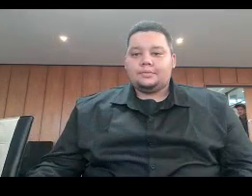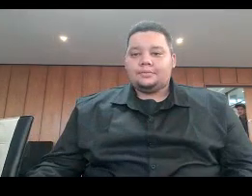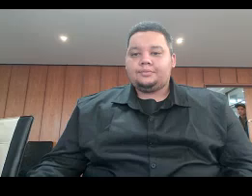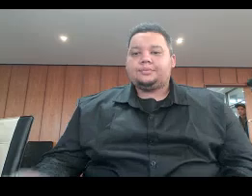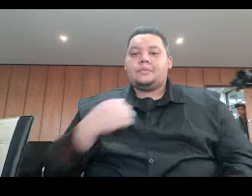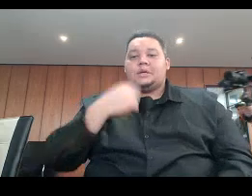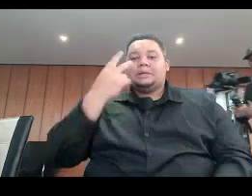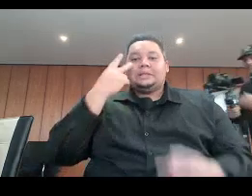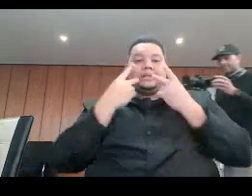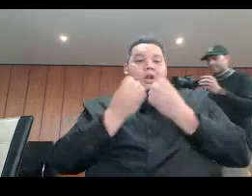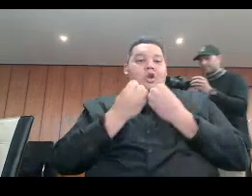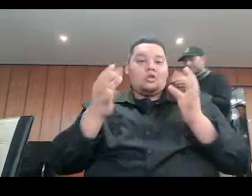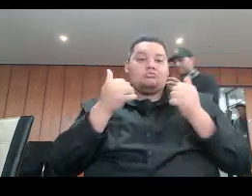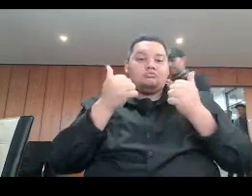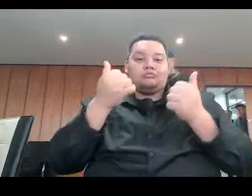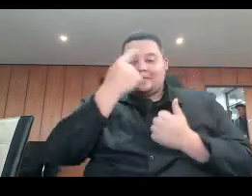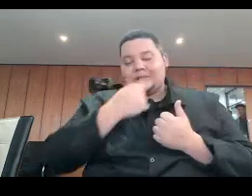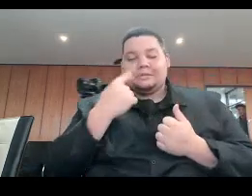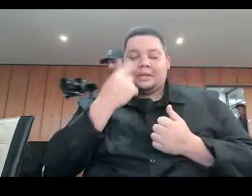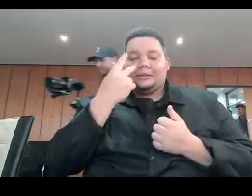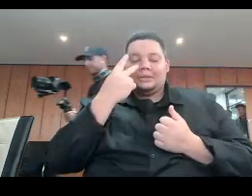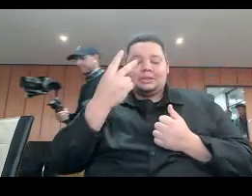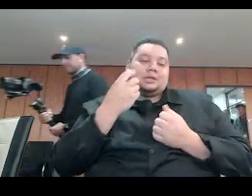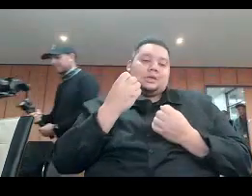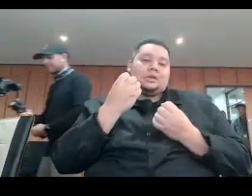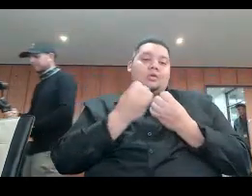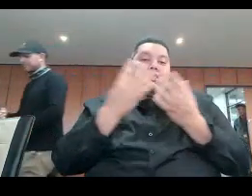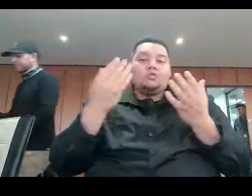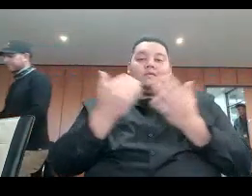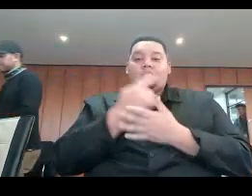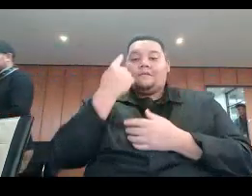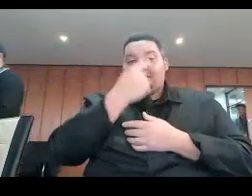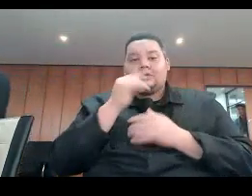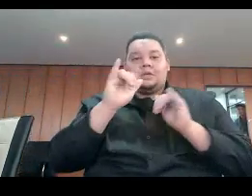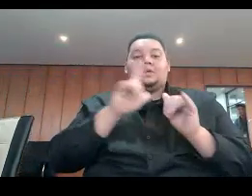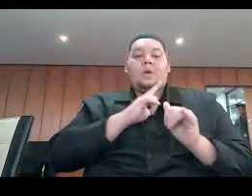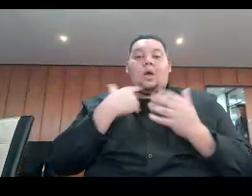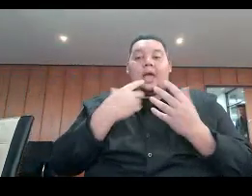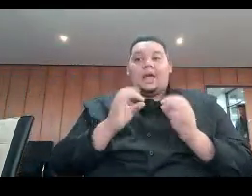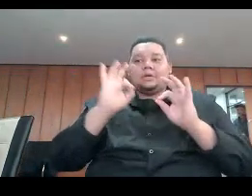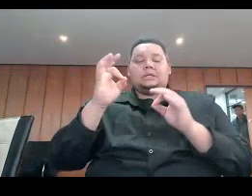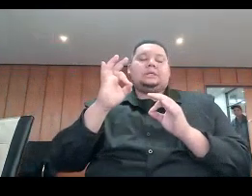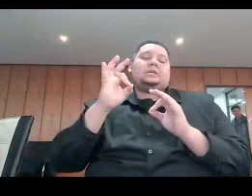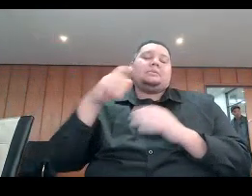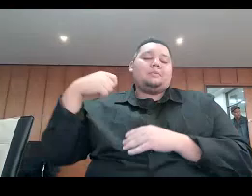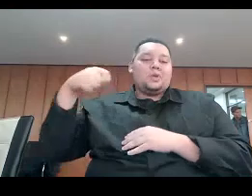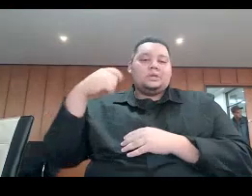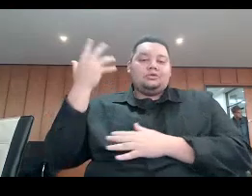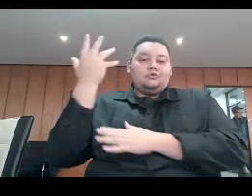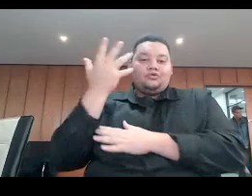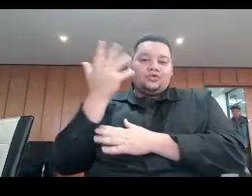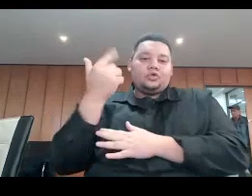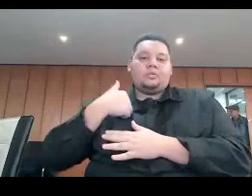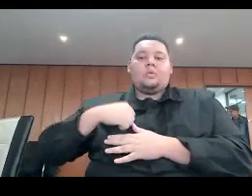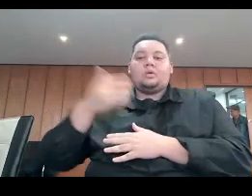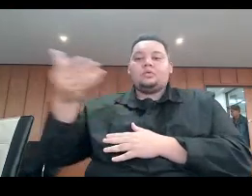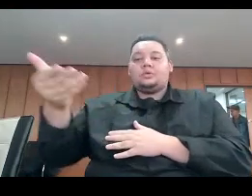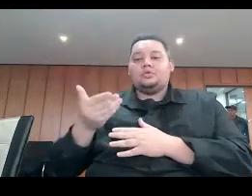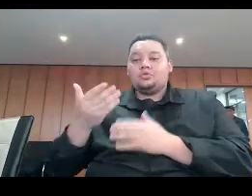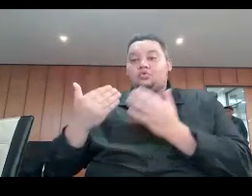familiar faces, but I also see a lot of new faces. And that's really why we have this presidential lecture, is to introduce